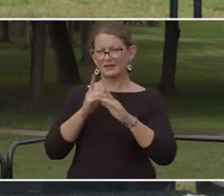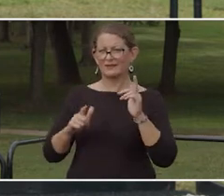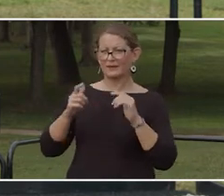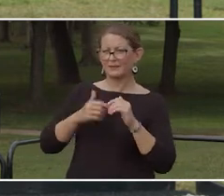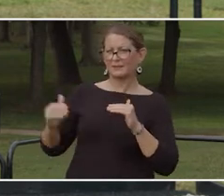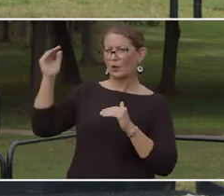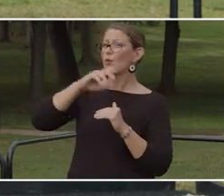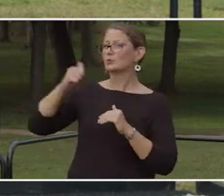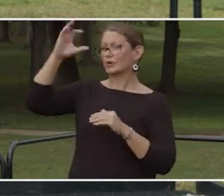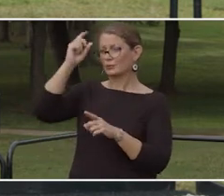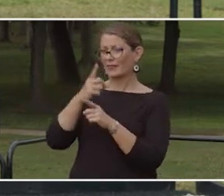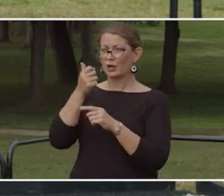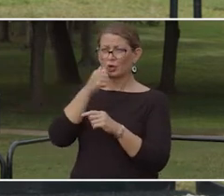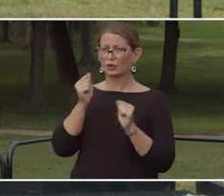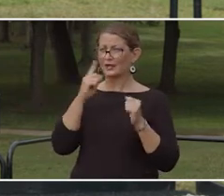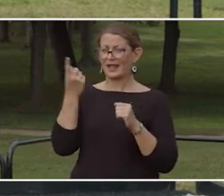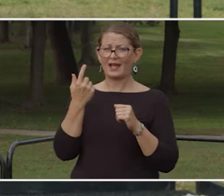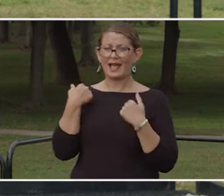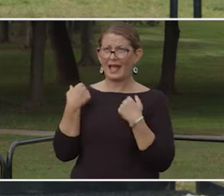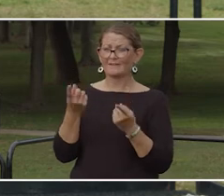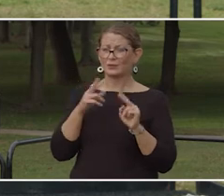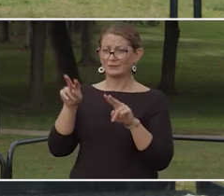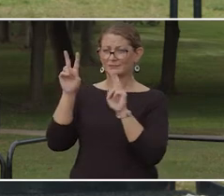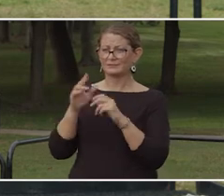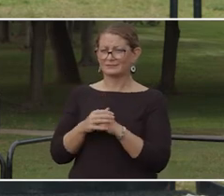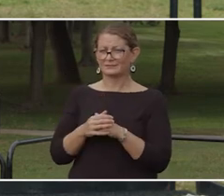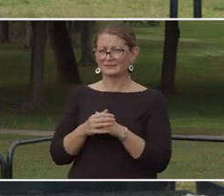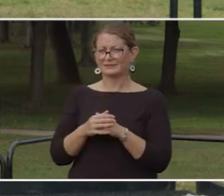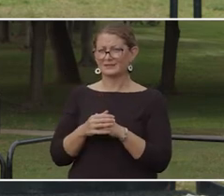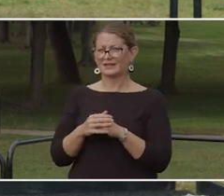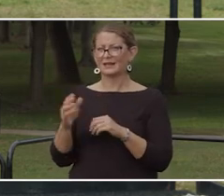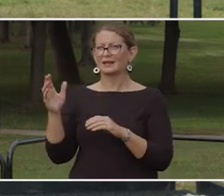ever wish for, inductee 2012.